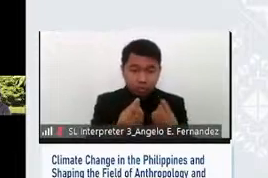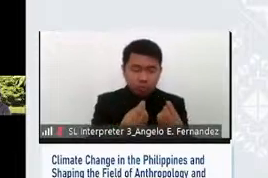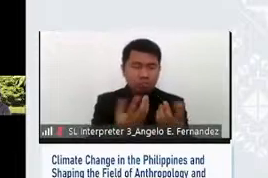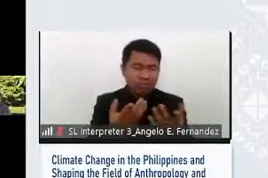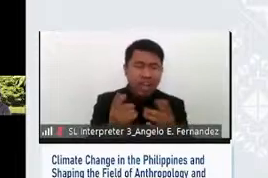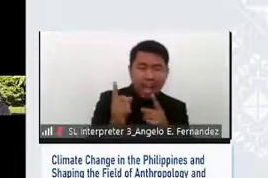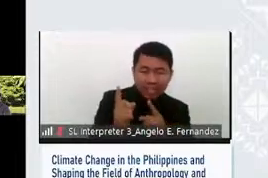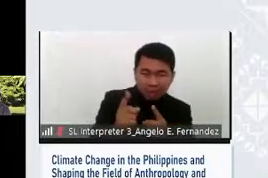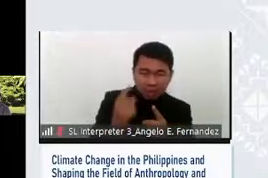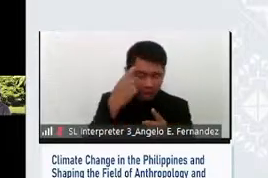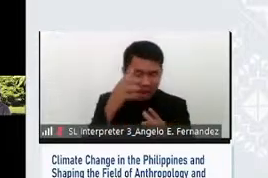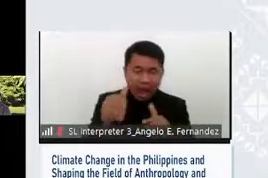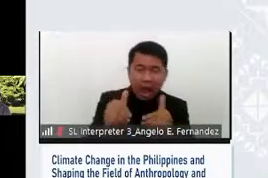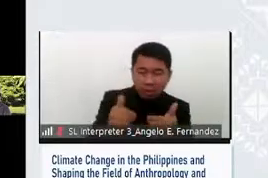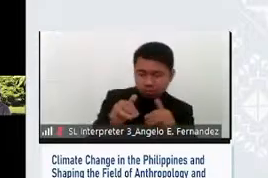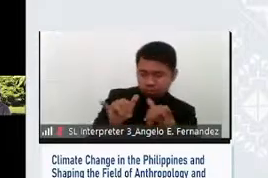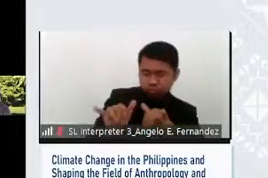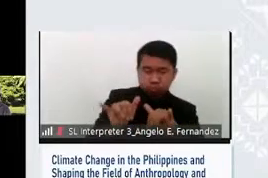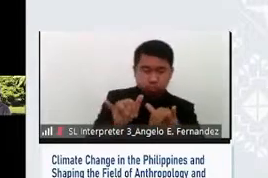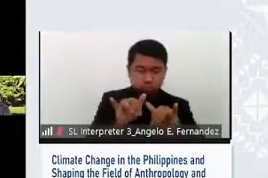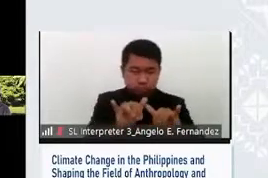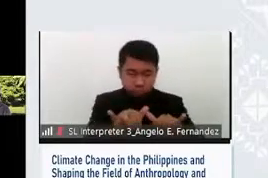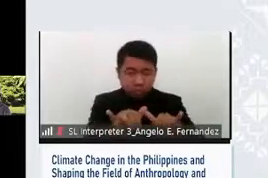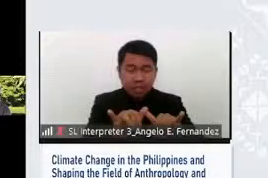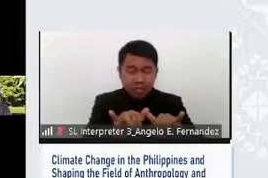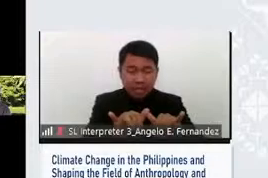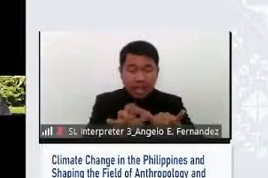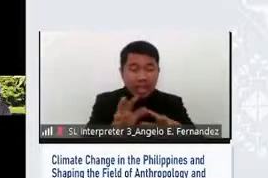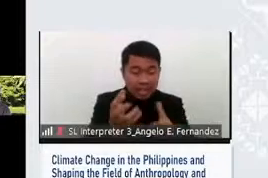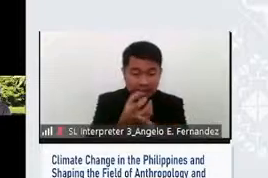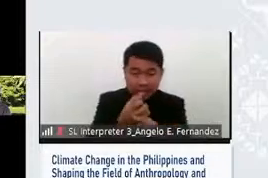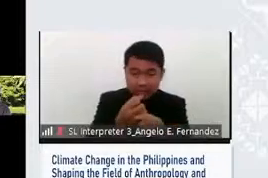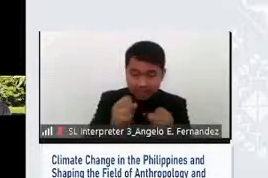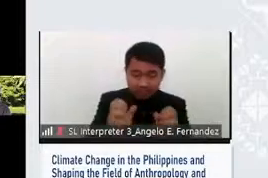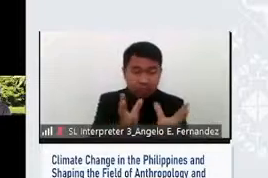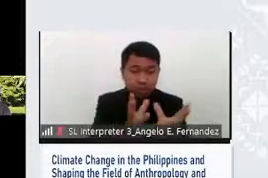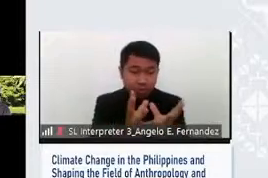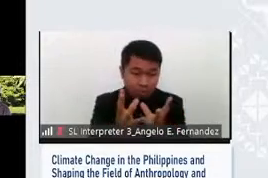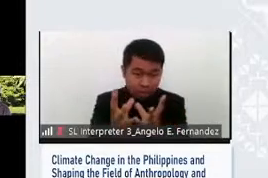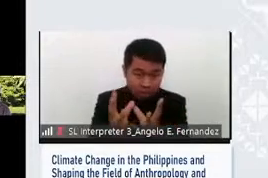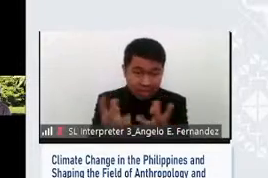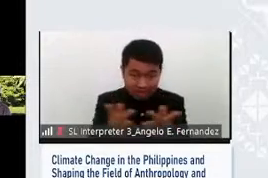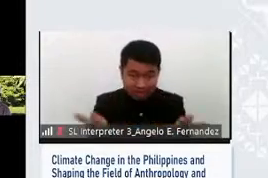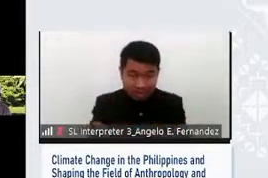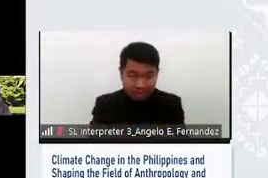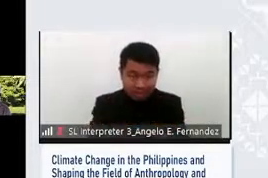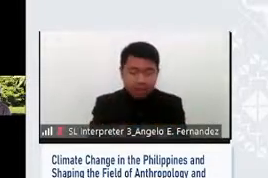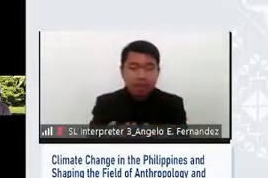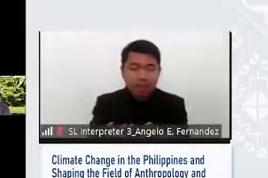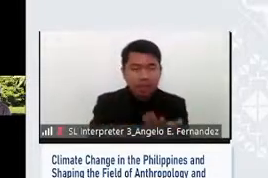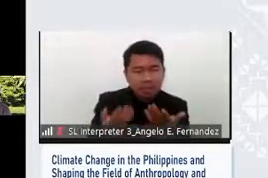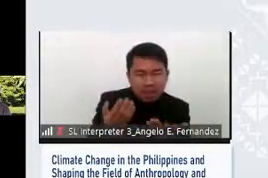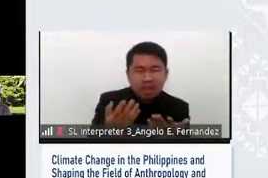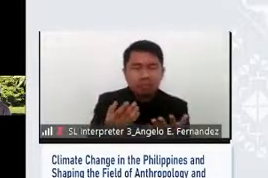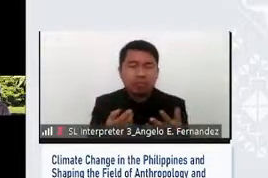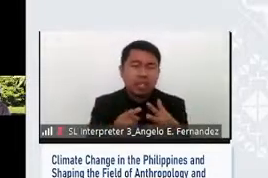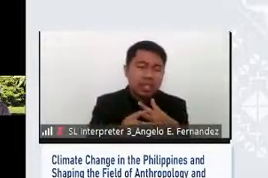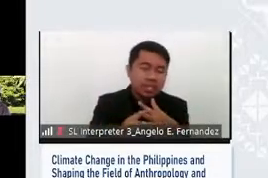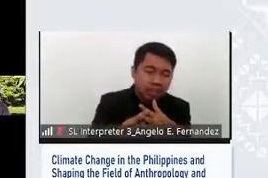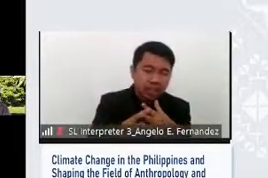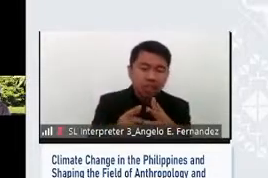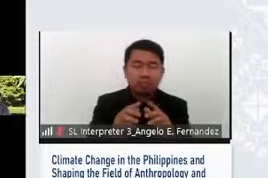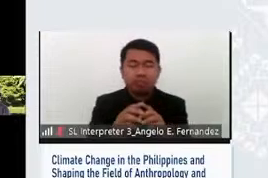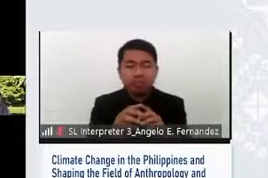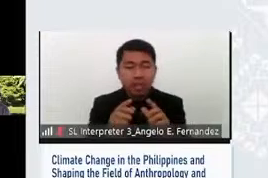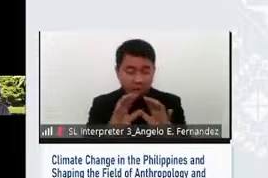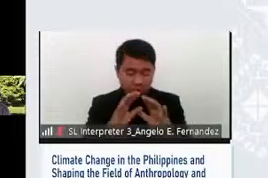heritage, biodiversity, and human community. These may start as small steps toward global change, especially where the big fix